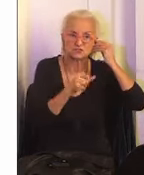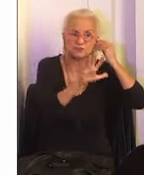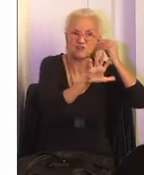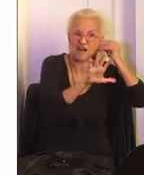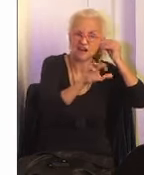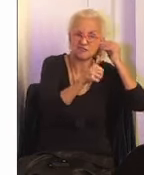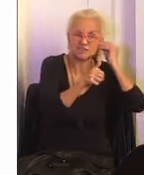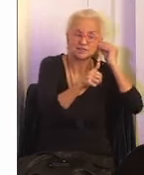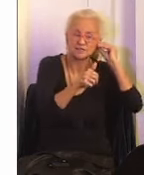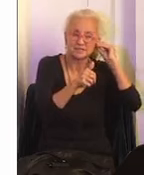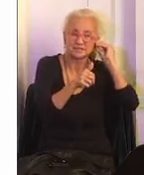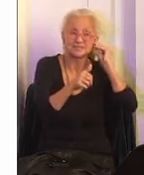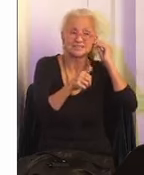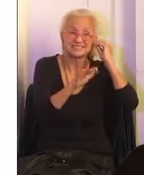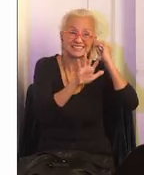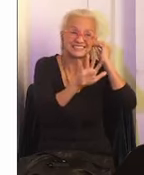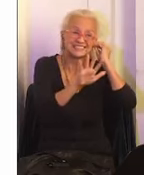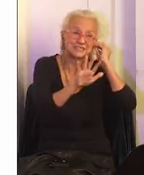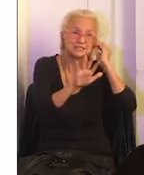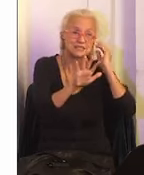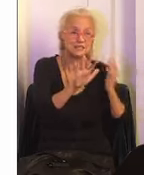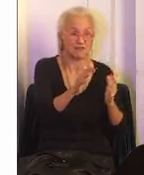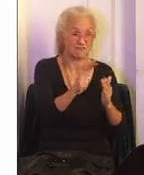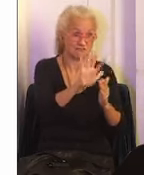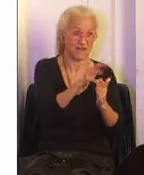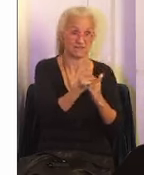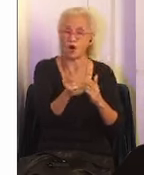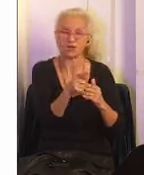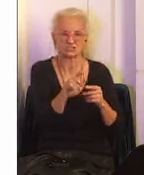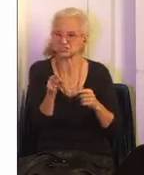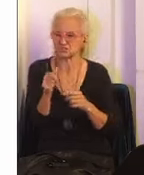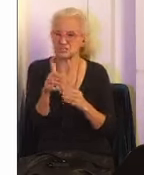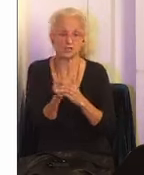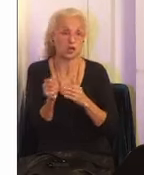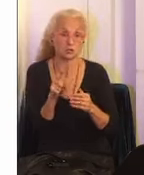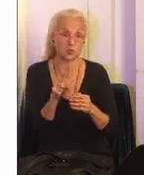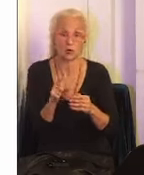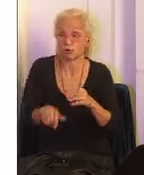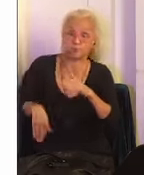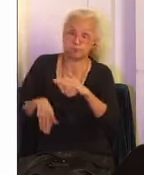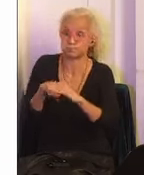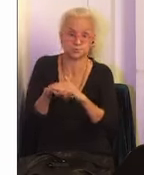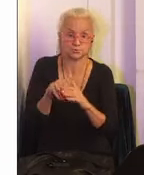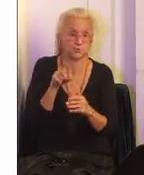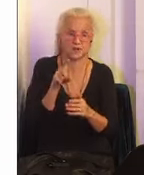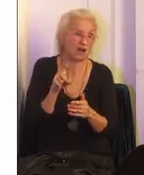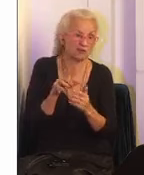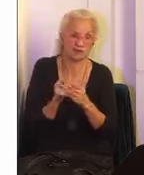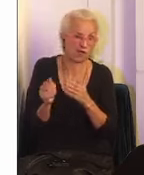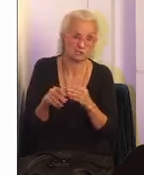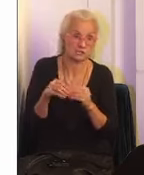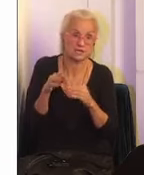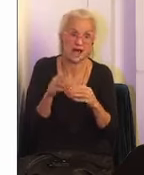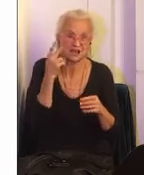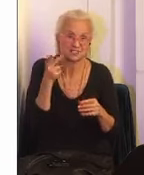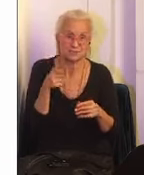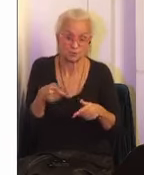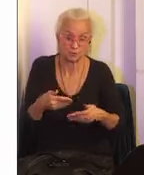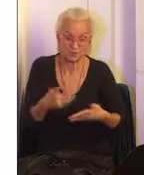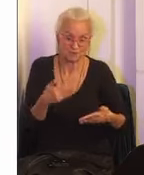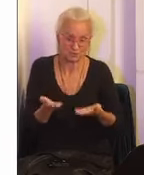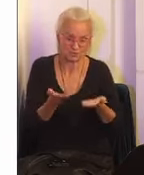on up to hundreds of dollars. And we would just love for you to take a look at those items. I saw several people up there digging in the bucket before